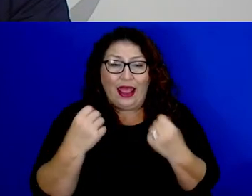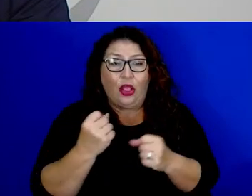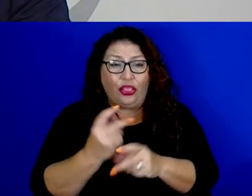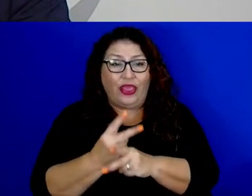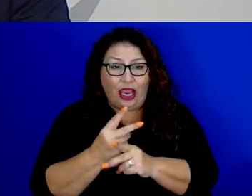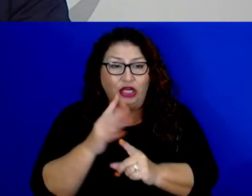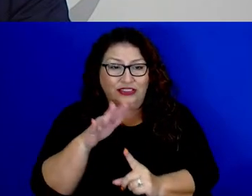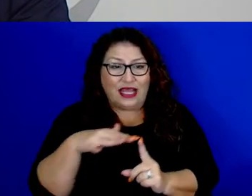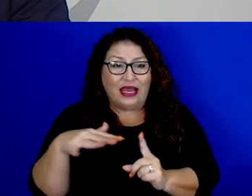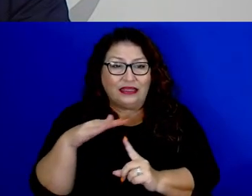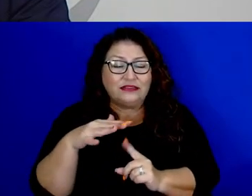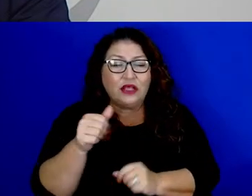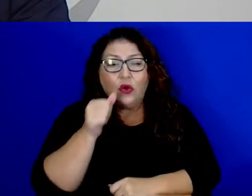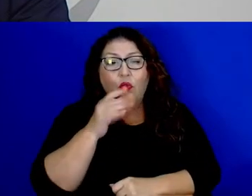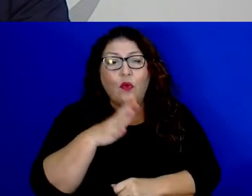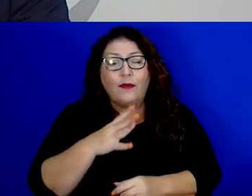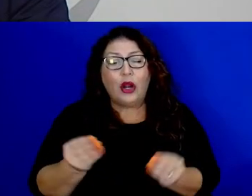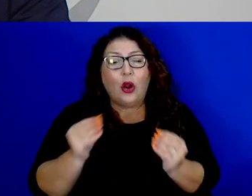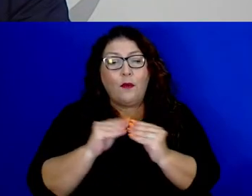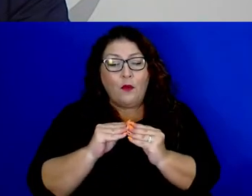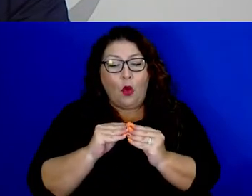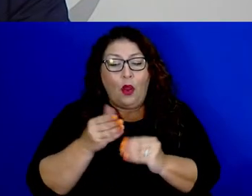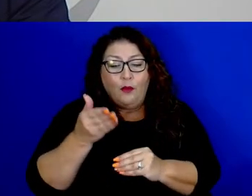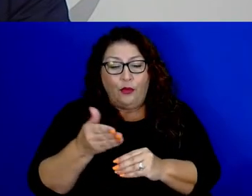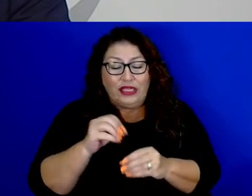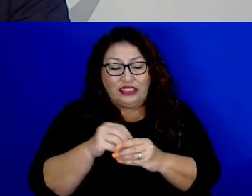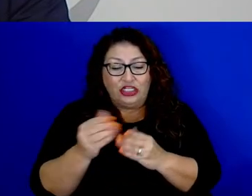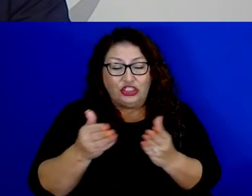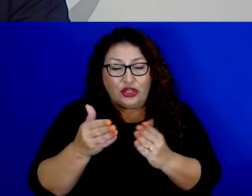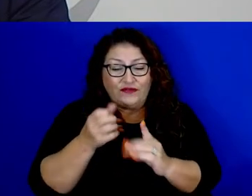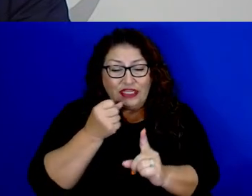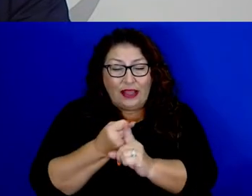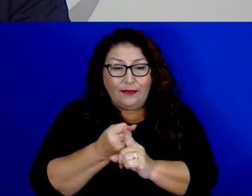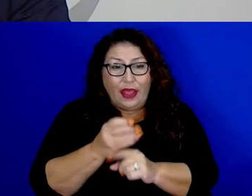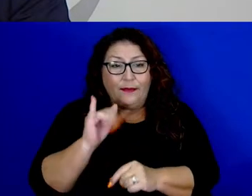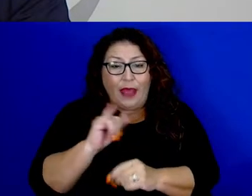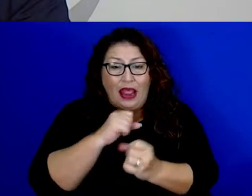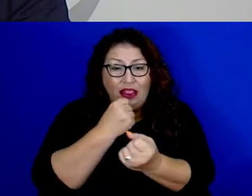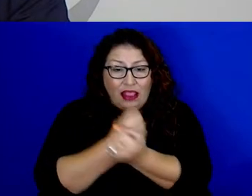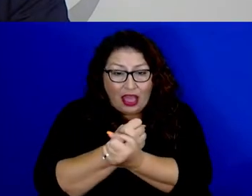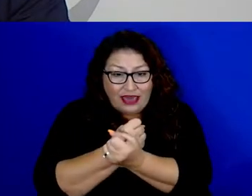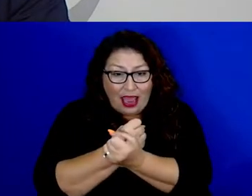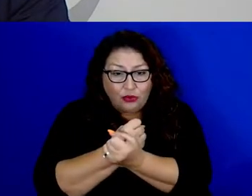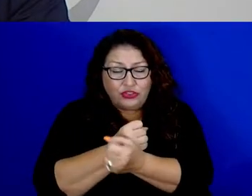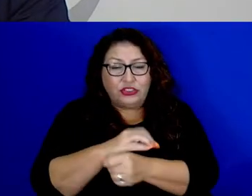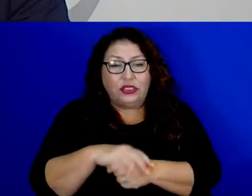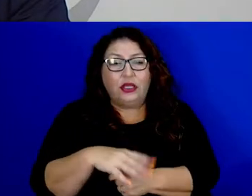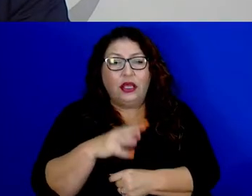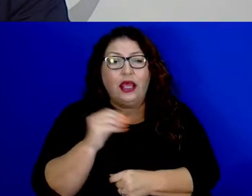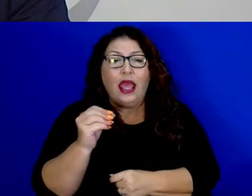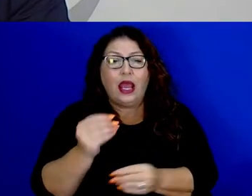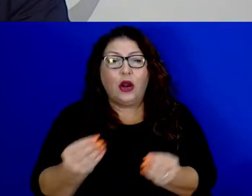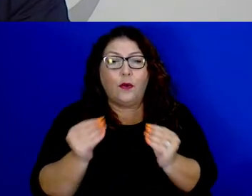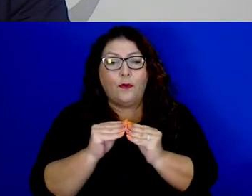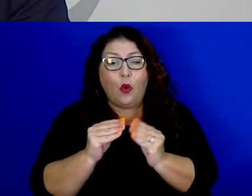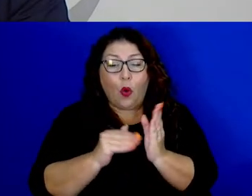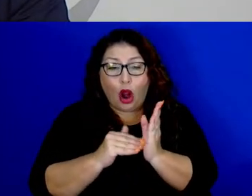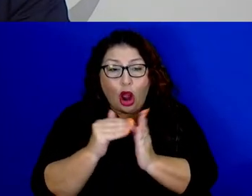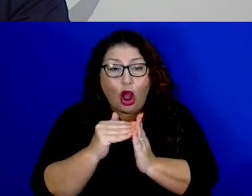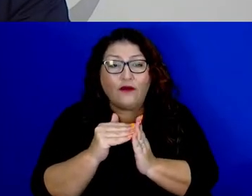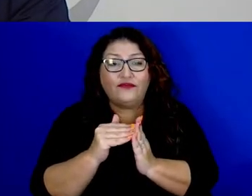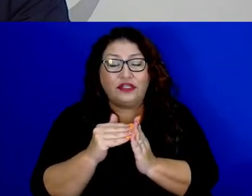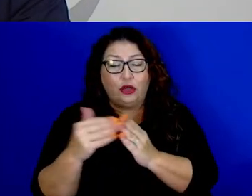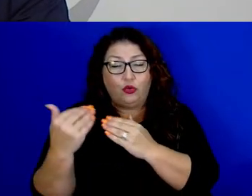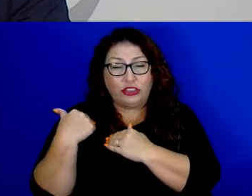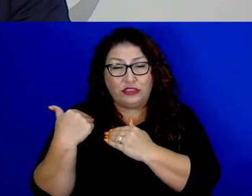are more present in services impacted by lockdowns and are more often responsible for